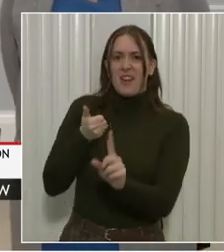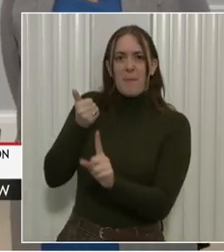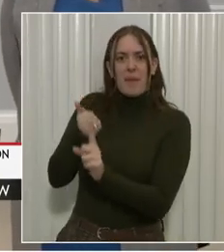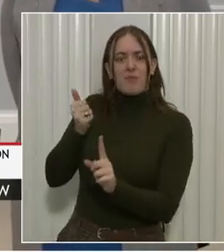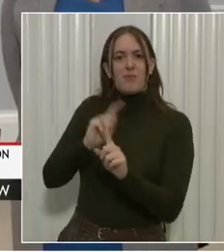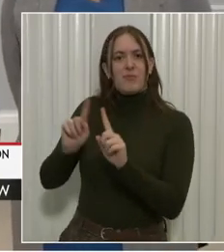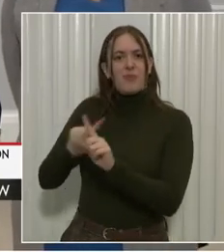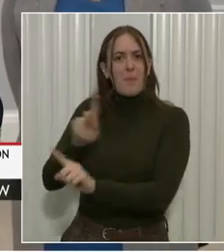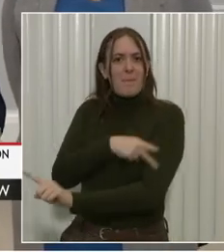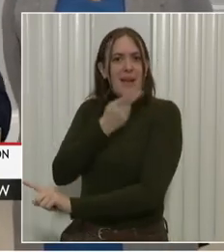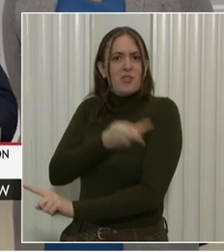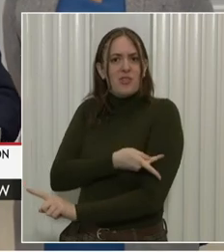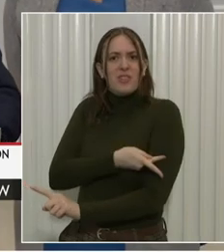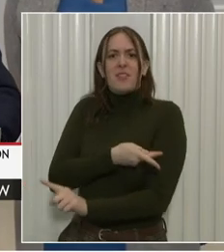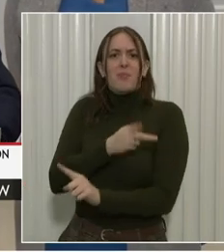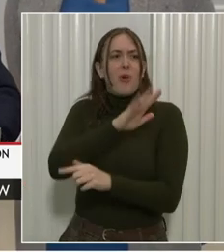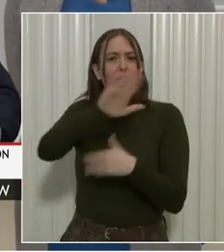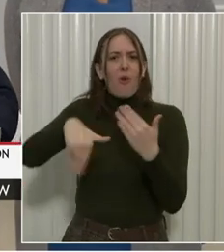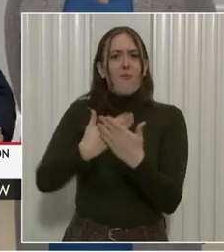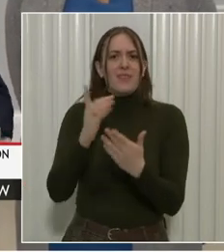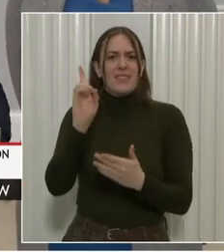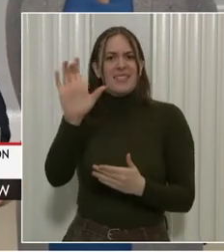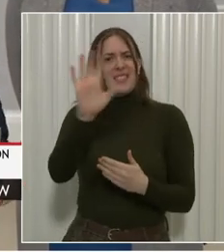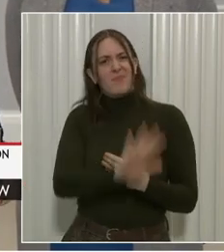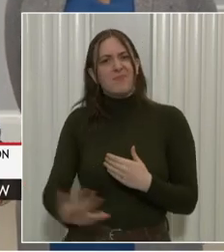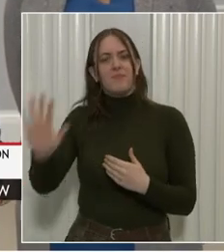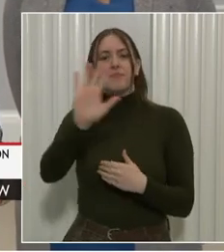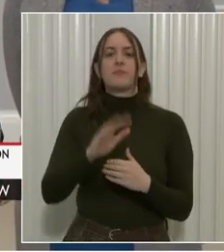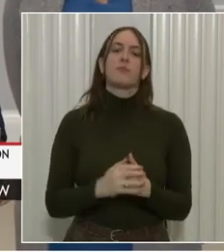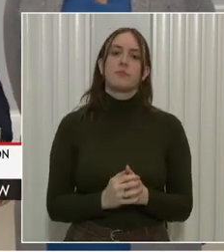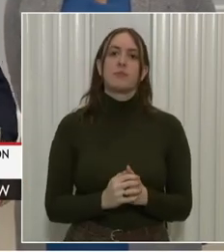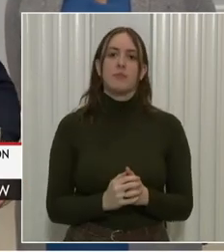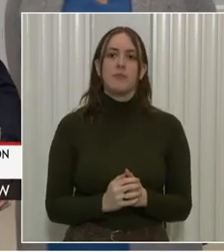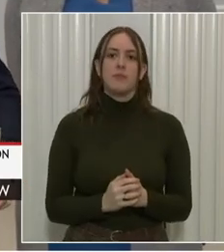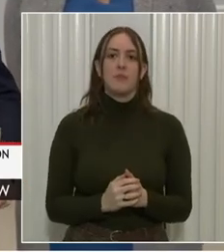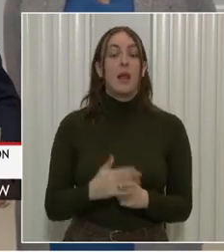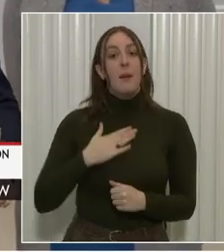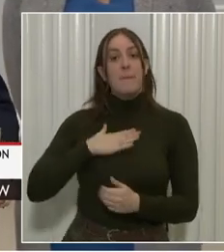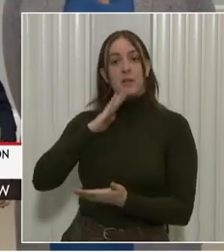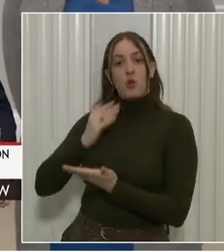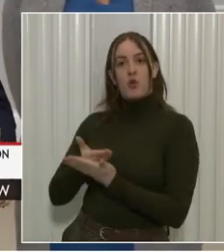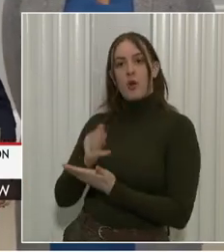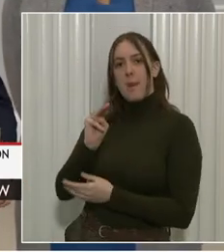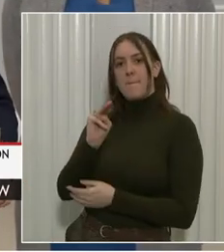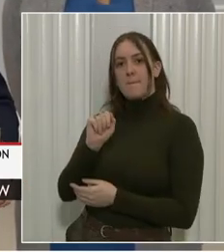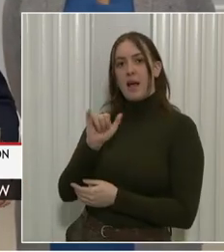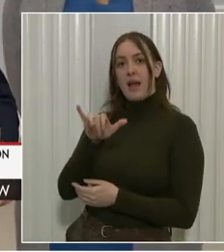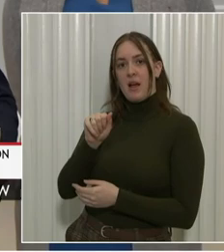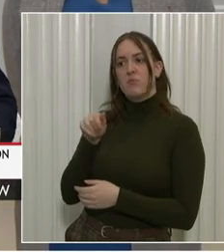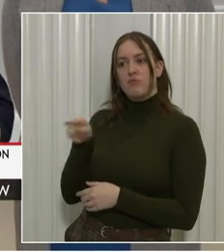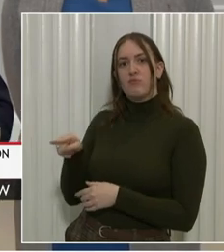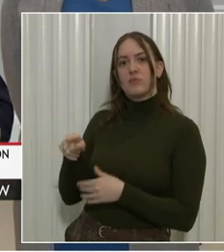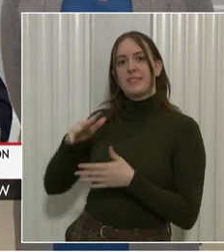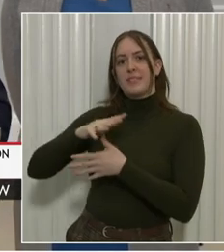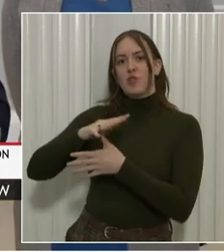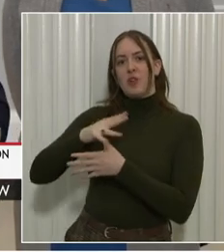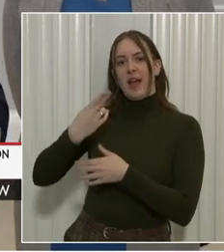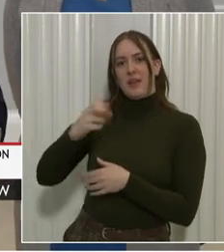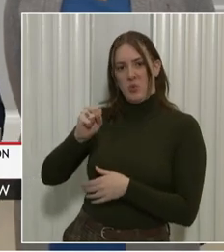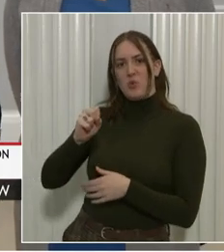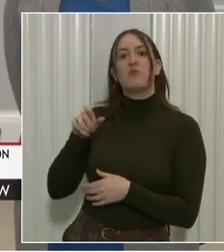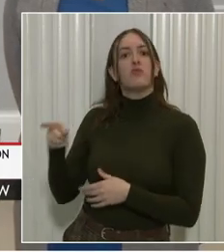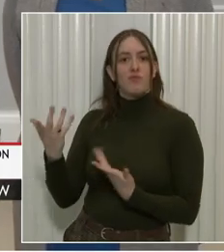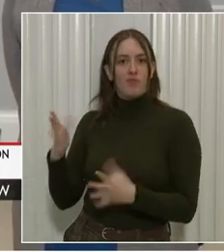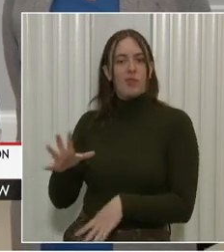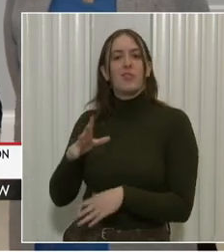corner of the District of Columbia. My daughter Maya is a senior in high school, and she recently donated blood at an American Red Cross